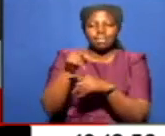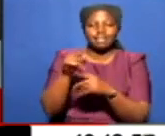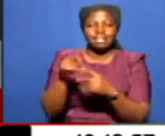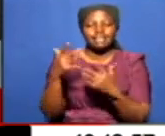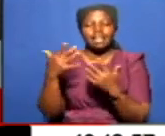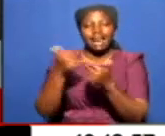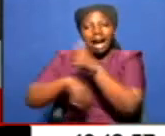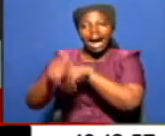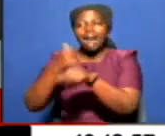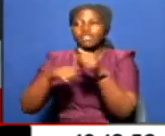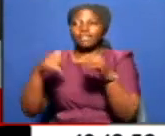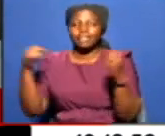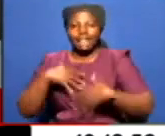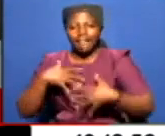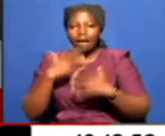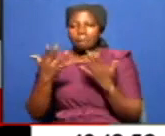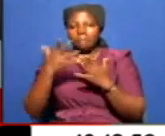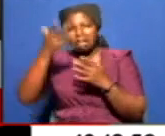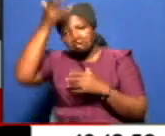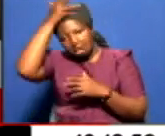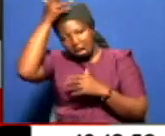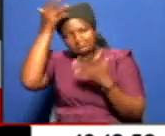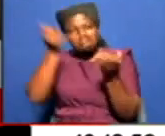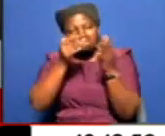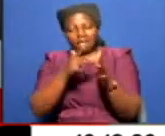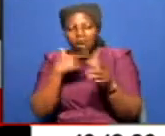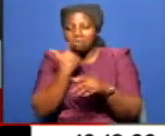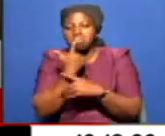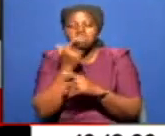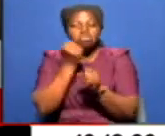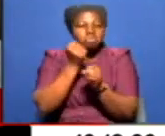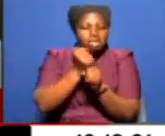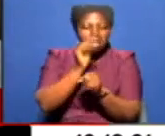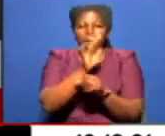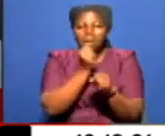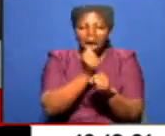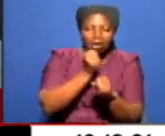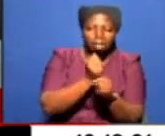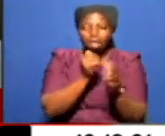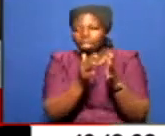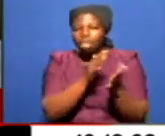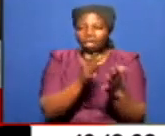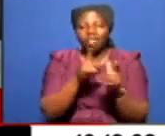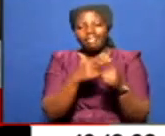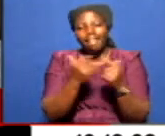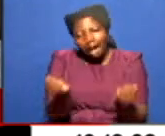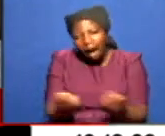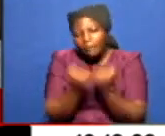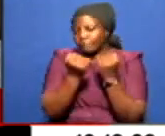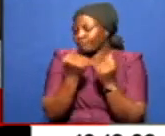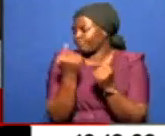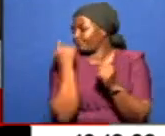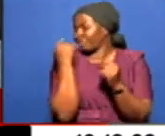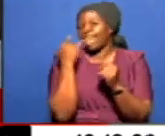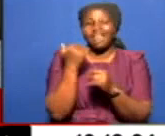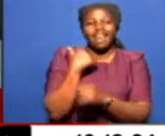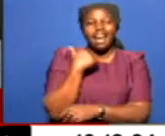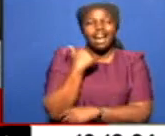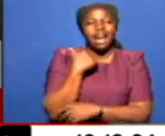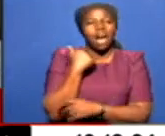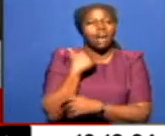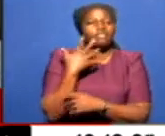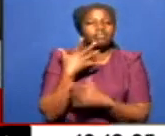who was innocently just doing his job, but happened to carry some terrorists along doing his job.